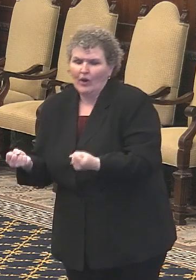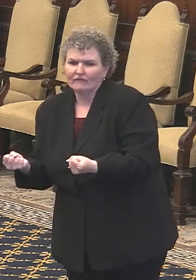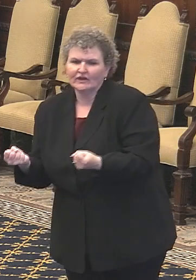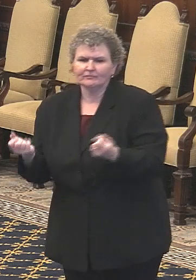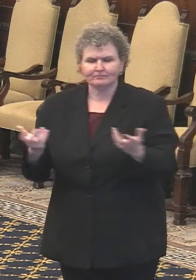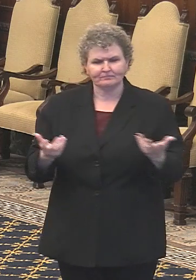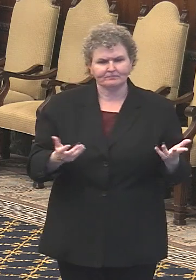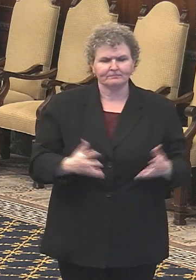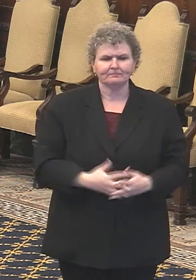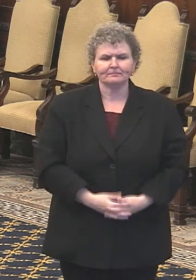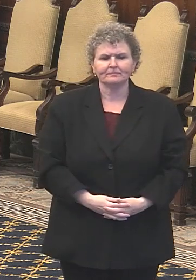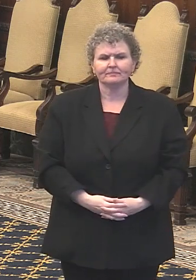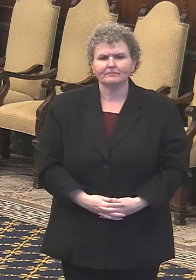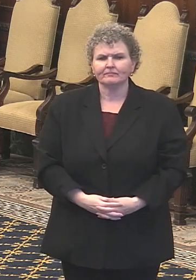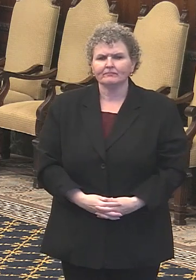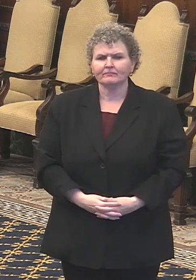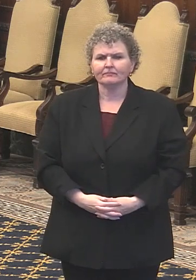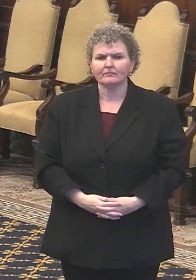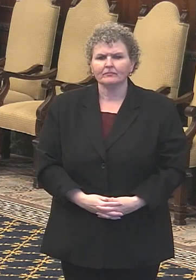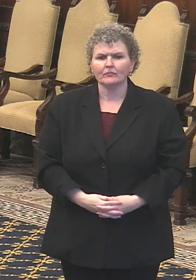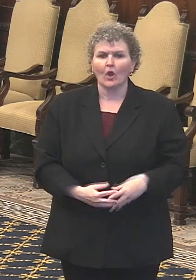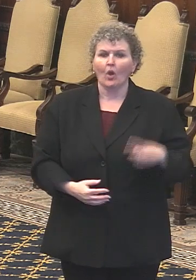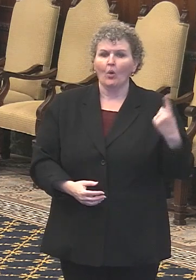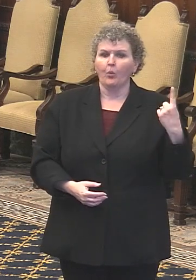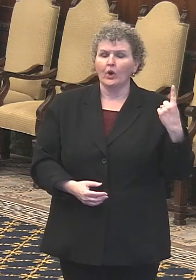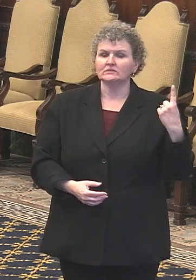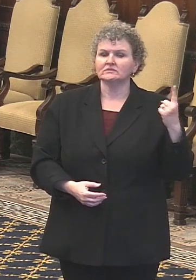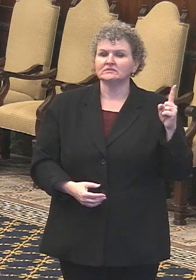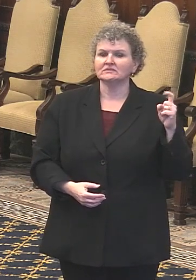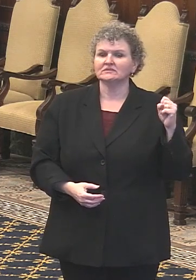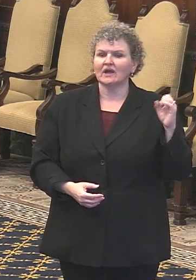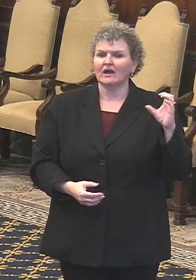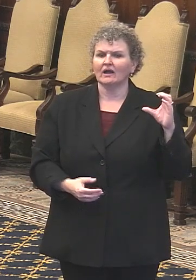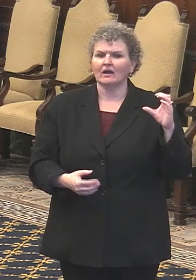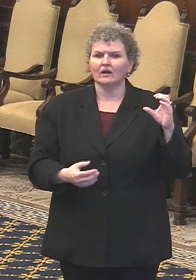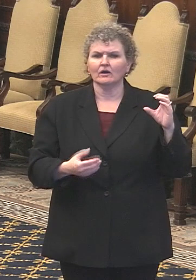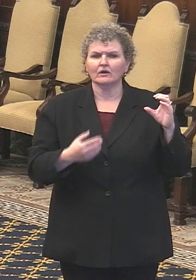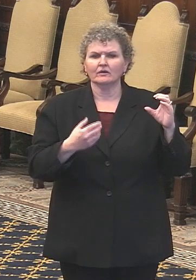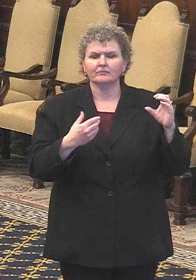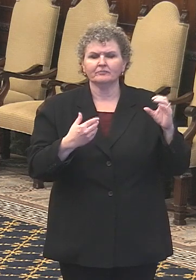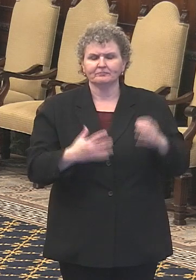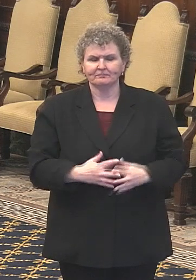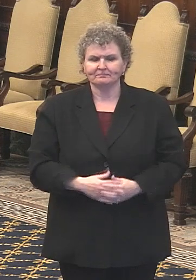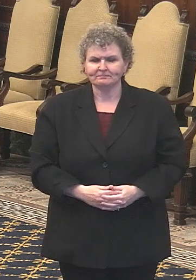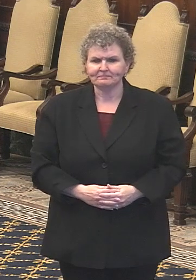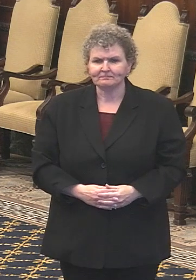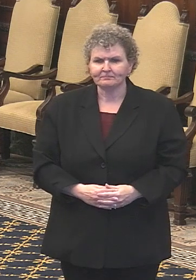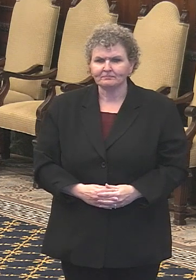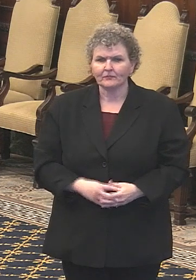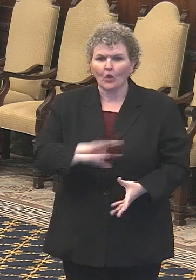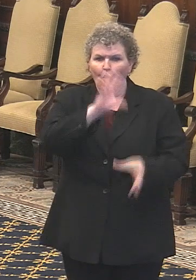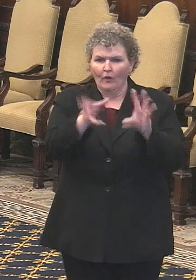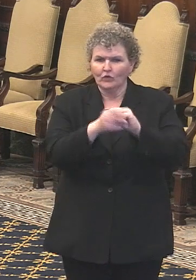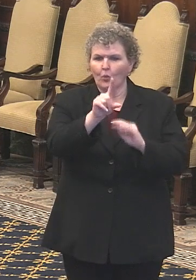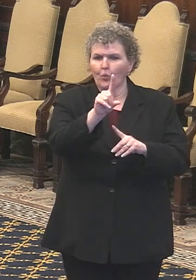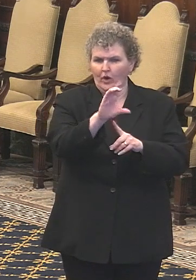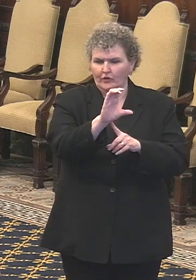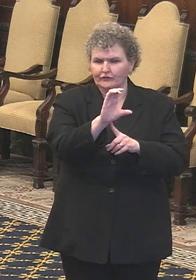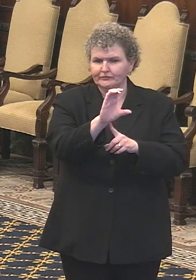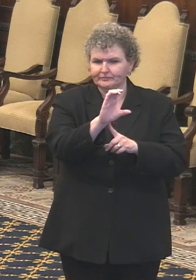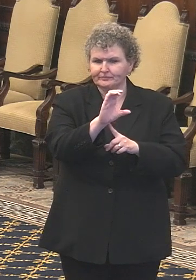If you wait 1 second. I got it, Tom. Okay, go ahead. Yeah, we have 100 inmates overall that have contracted the